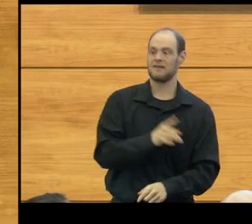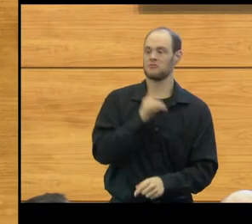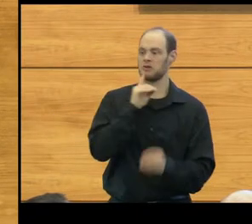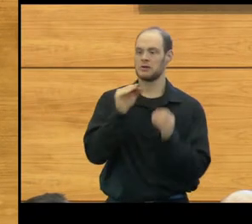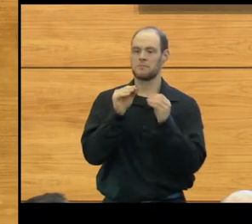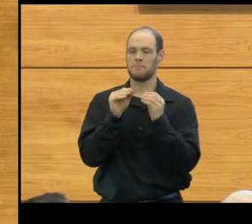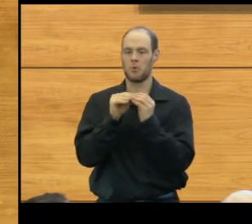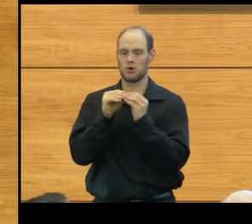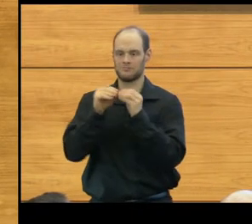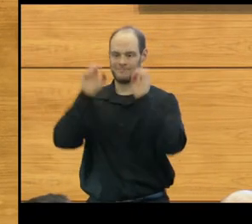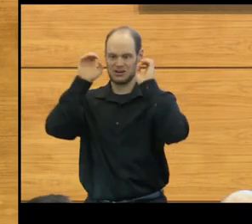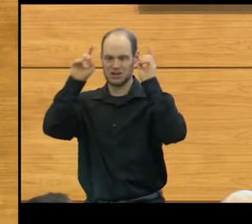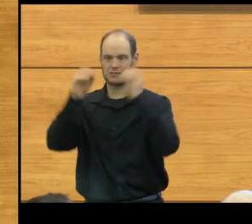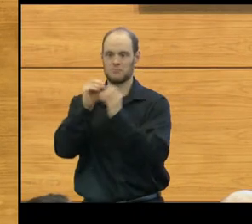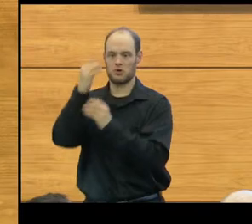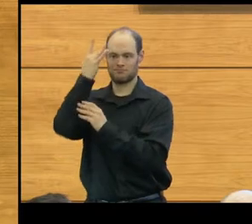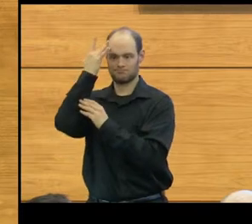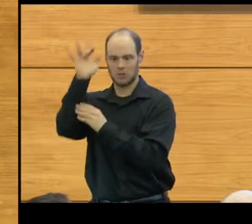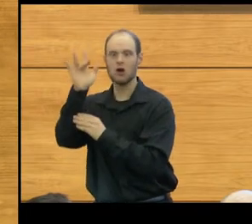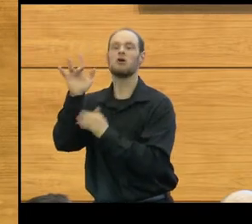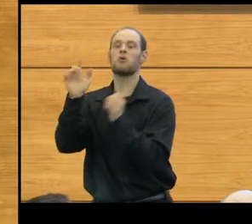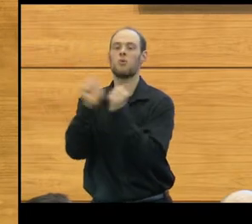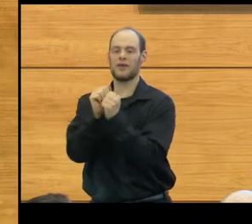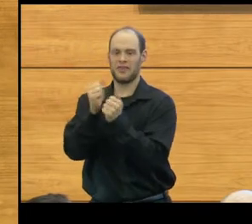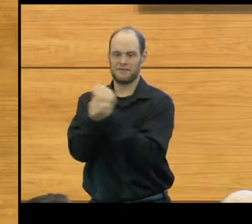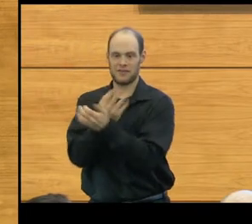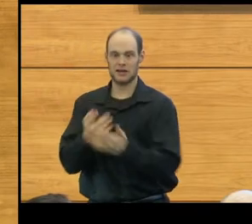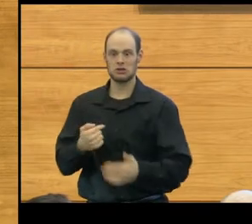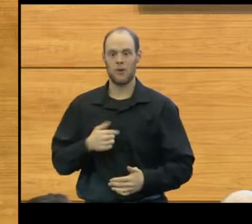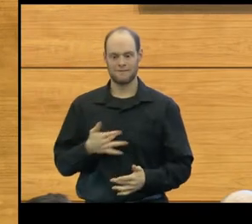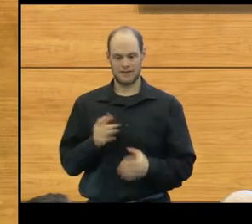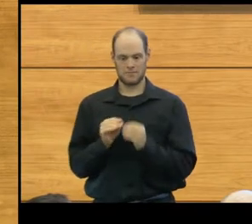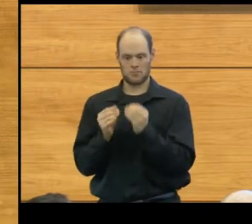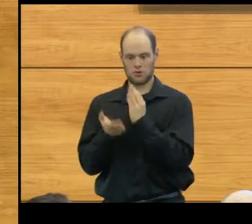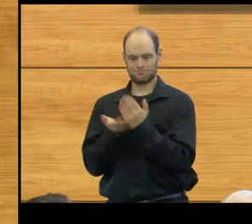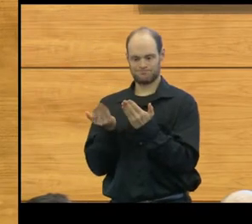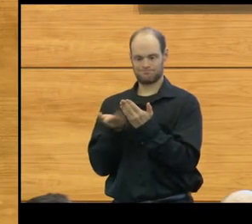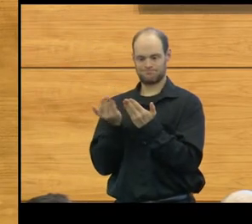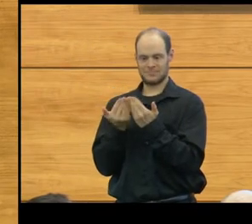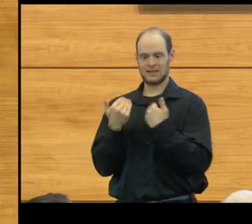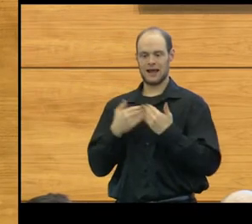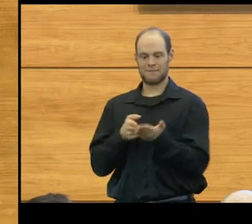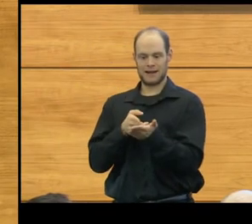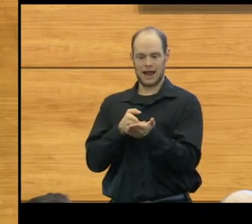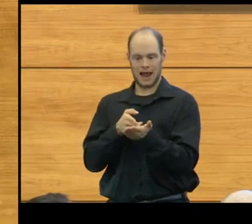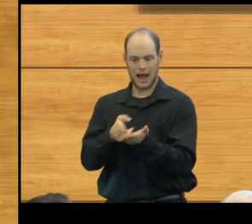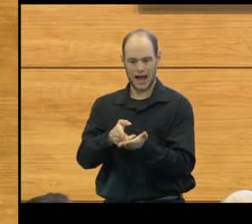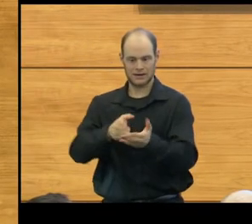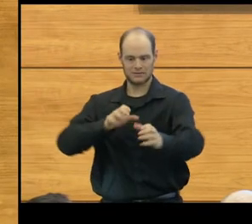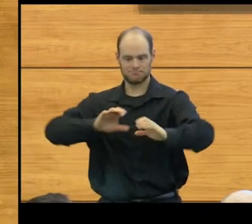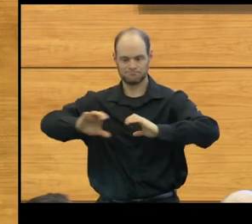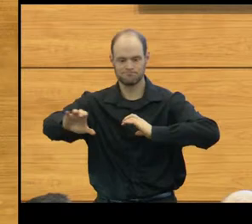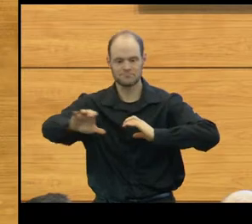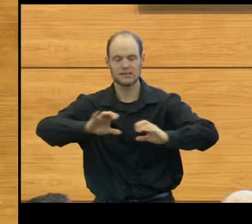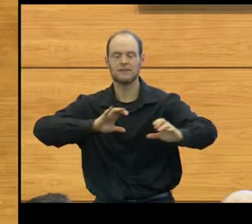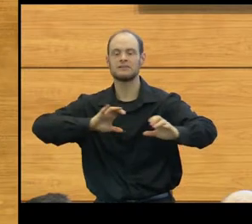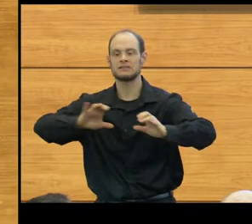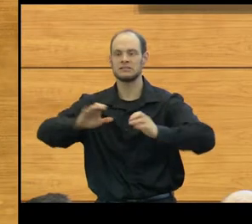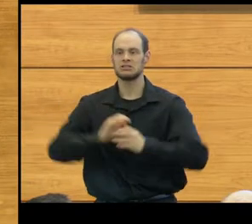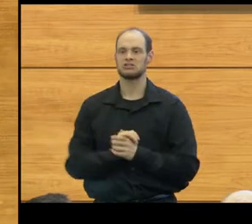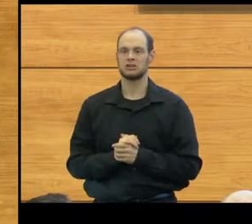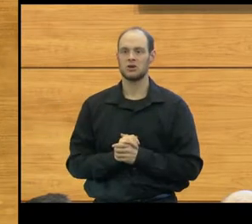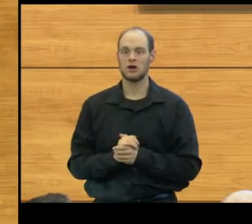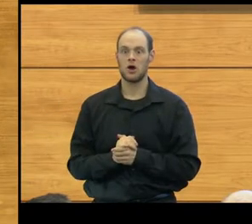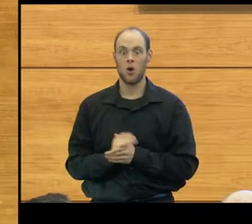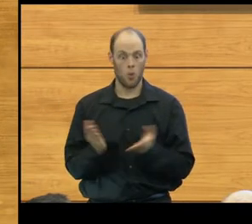more educated. And so I find it actually easier to have an honest conversation of